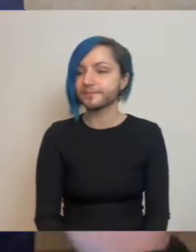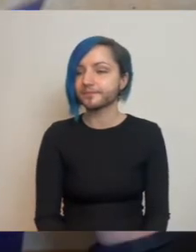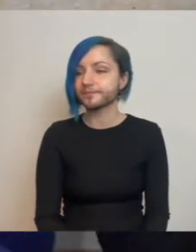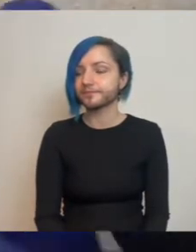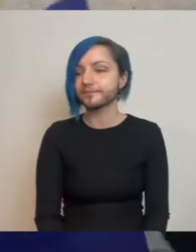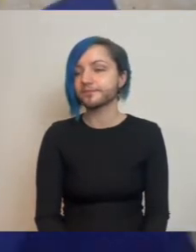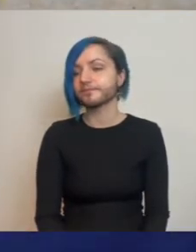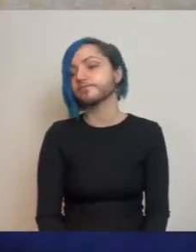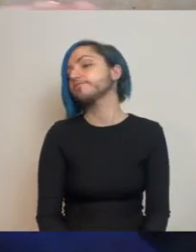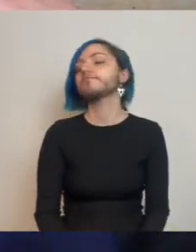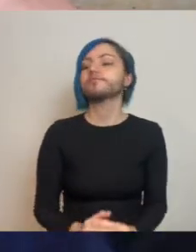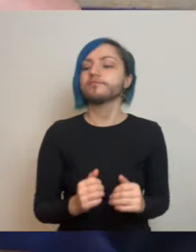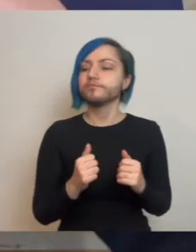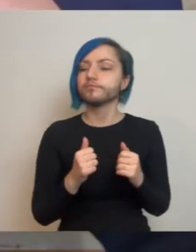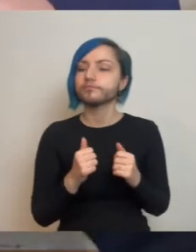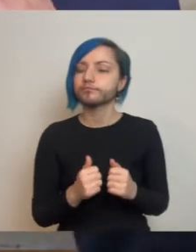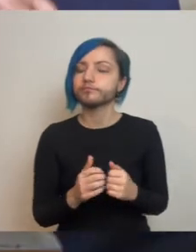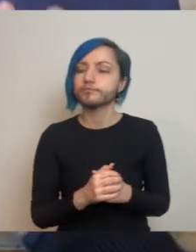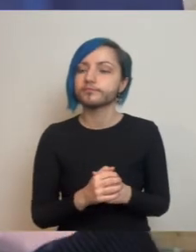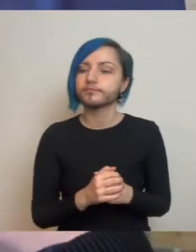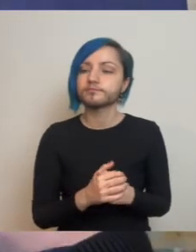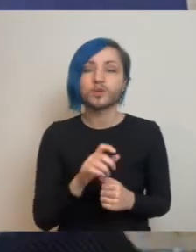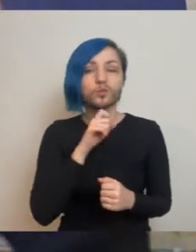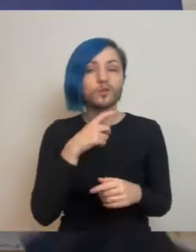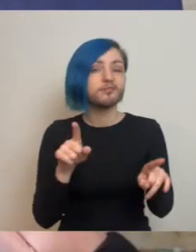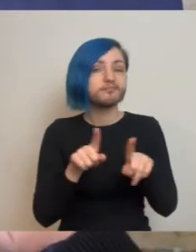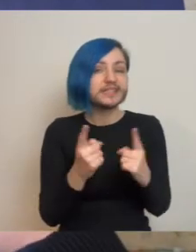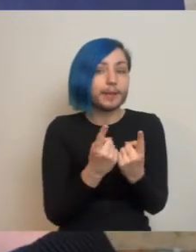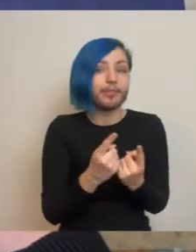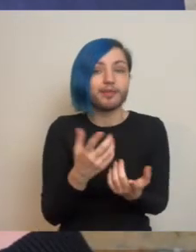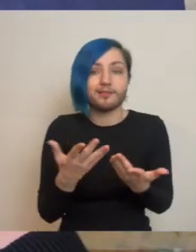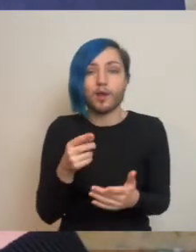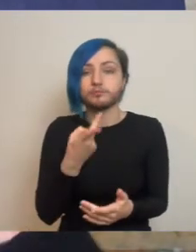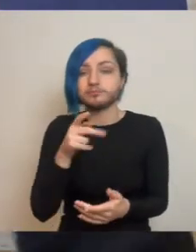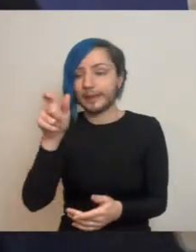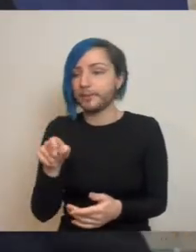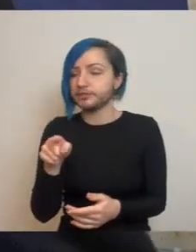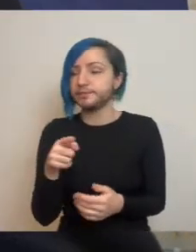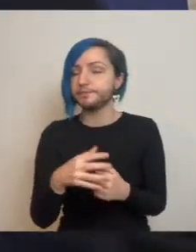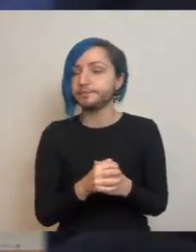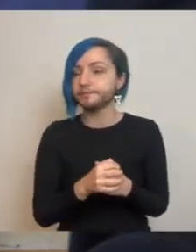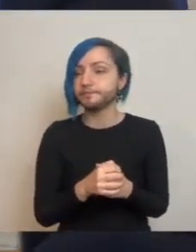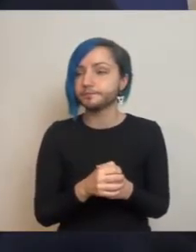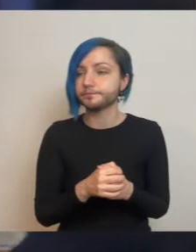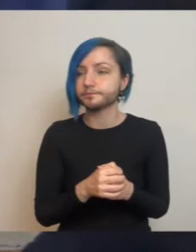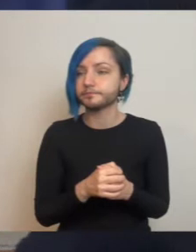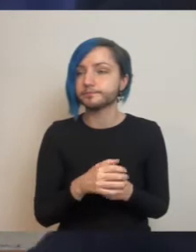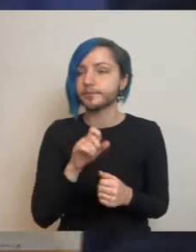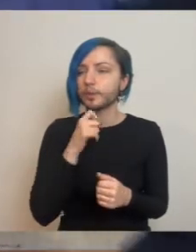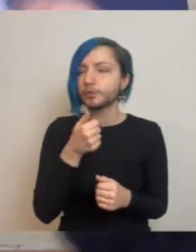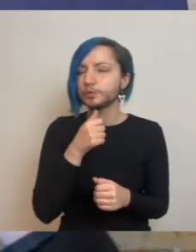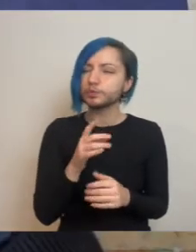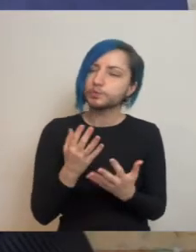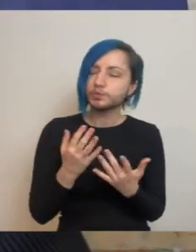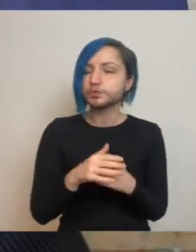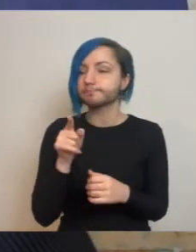So I'm going to do the same thing on this side. And I think I'll use this